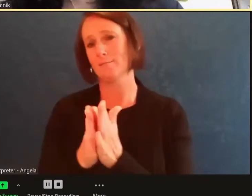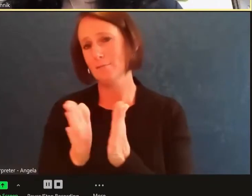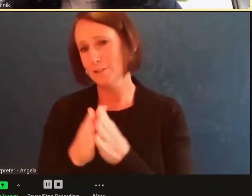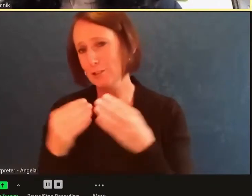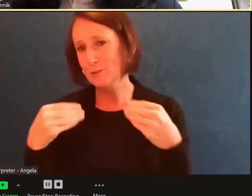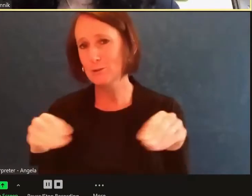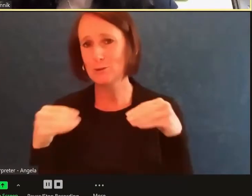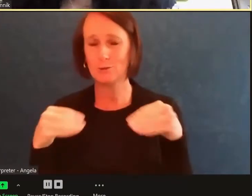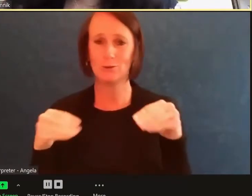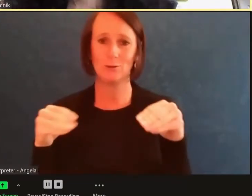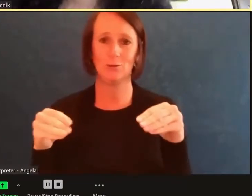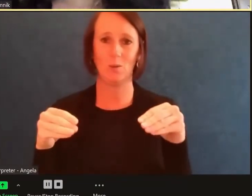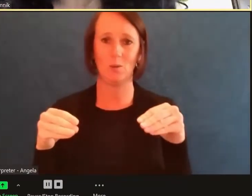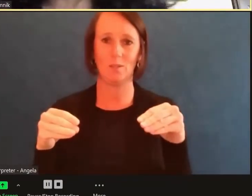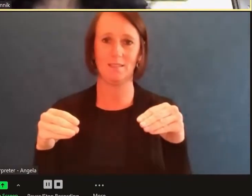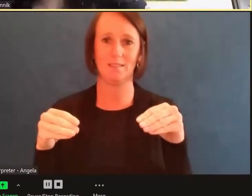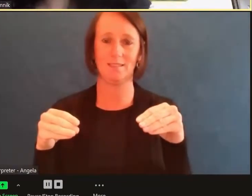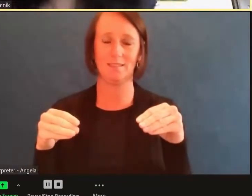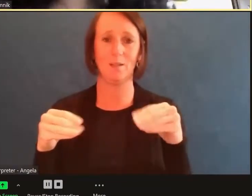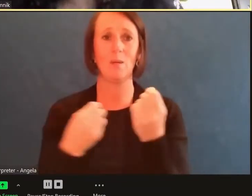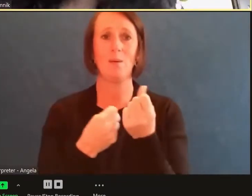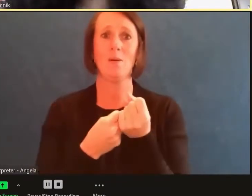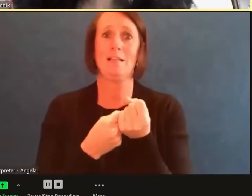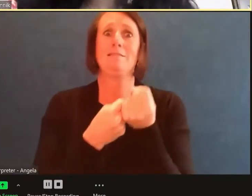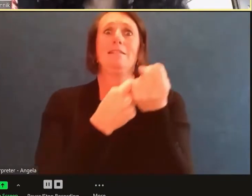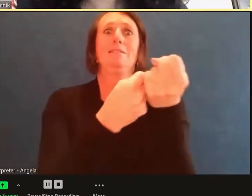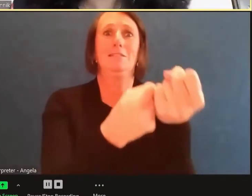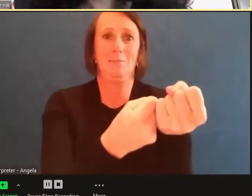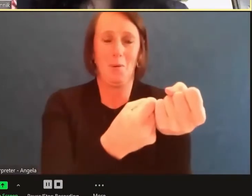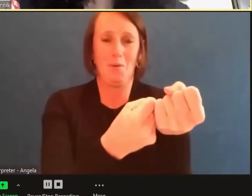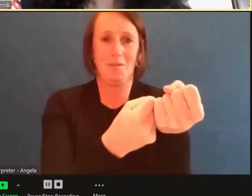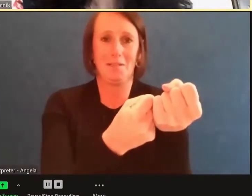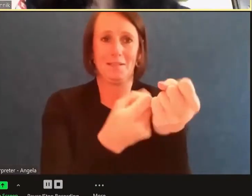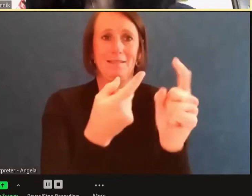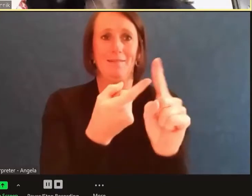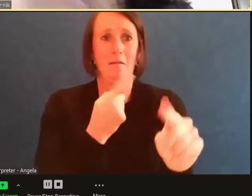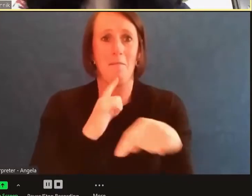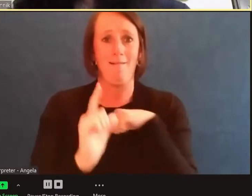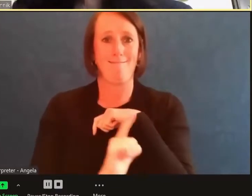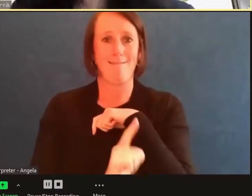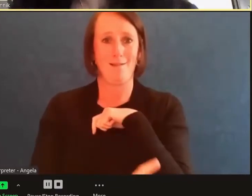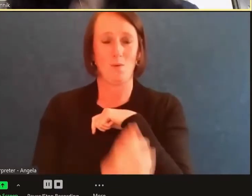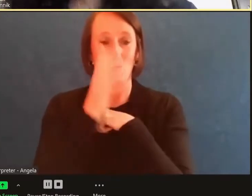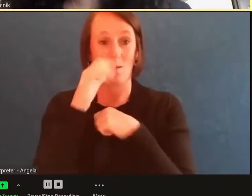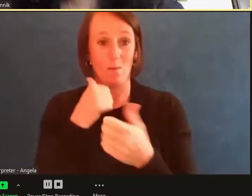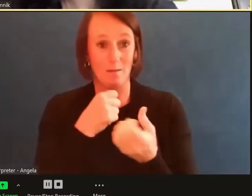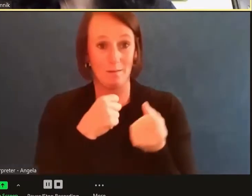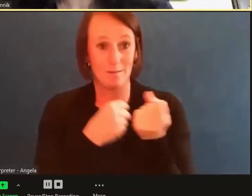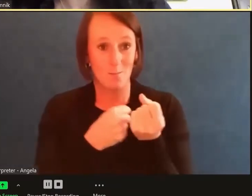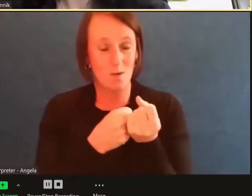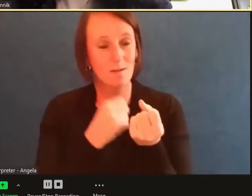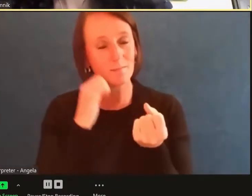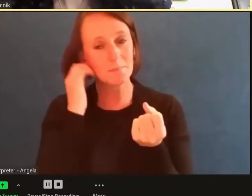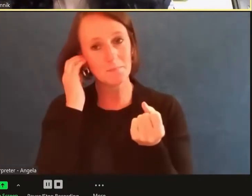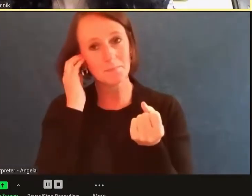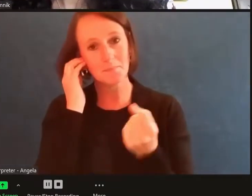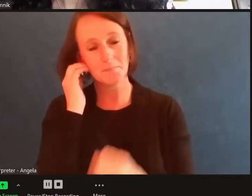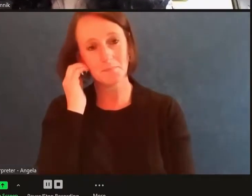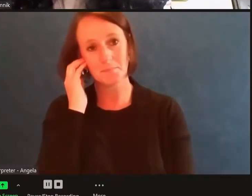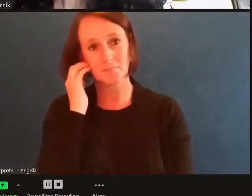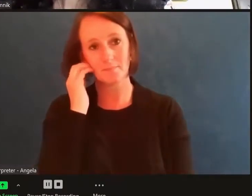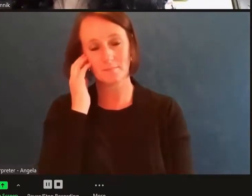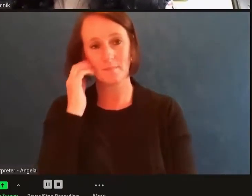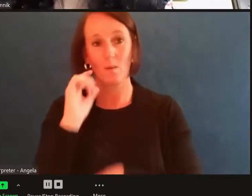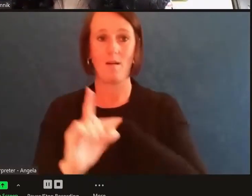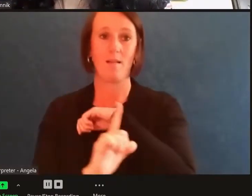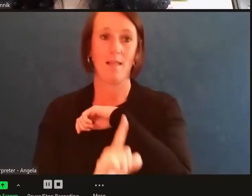and we'll champion your cause here in Lethbridge and That's help wonderful. in any way we can. Well, Lethbridge certainly is